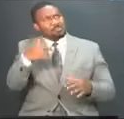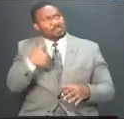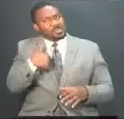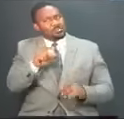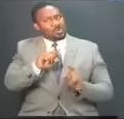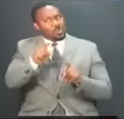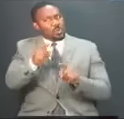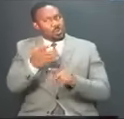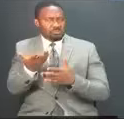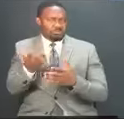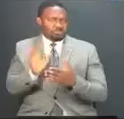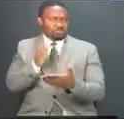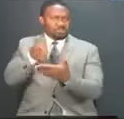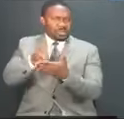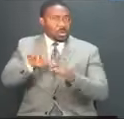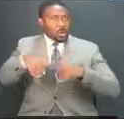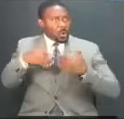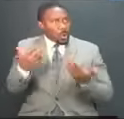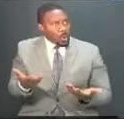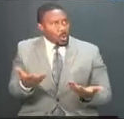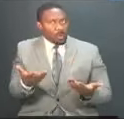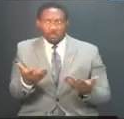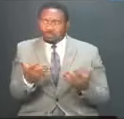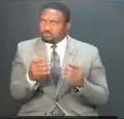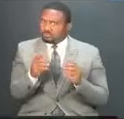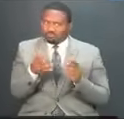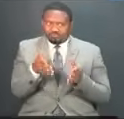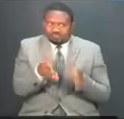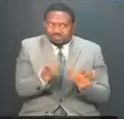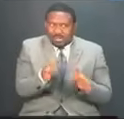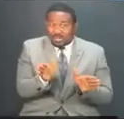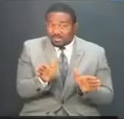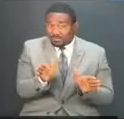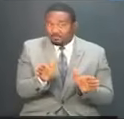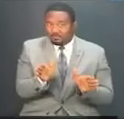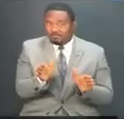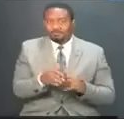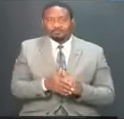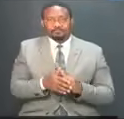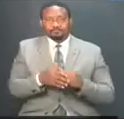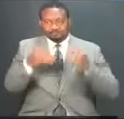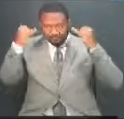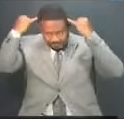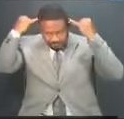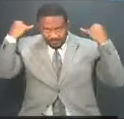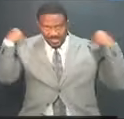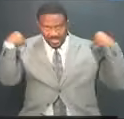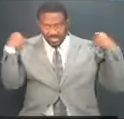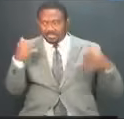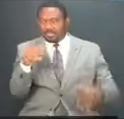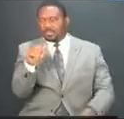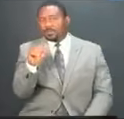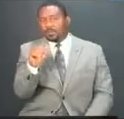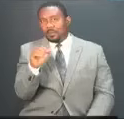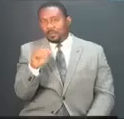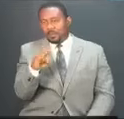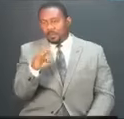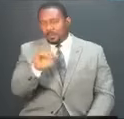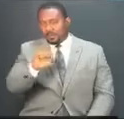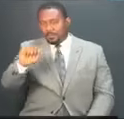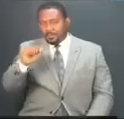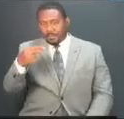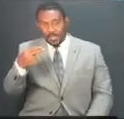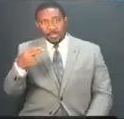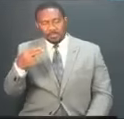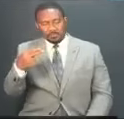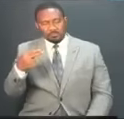appeal or seek further relief. Justice Bar J.A. explained that the position of